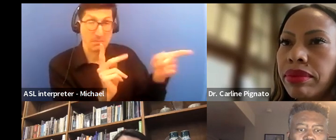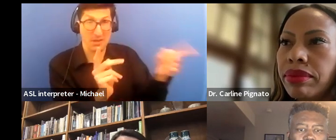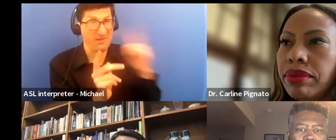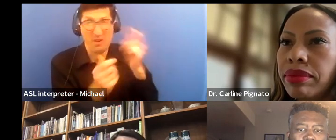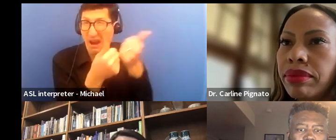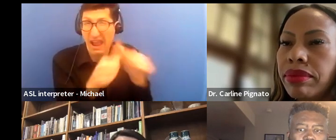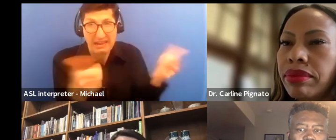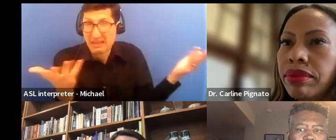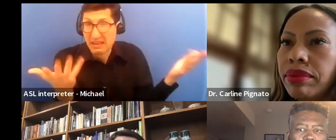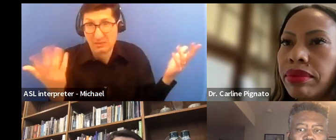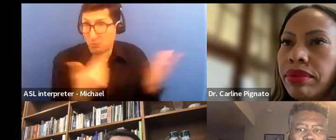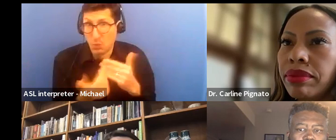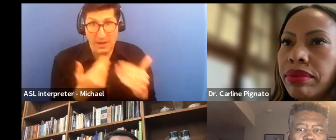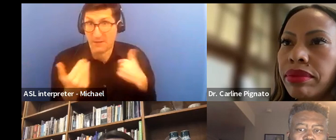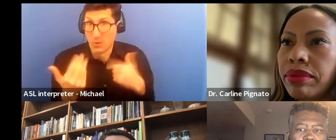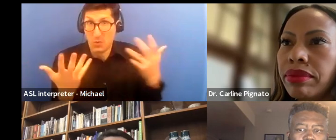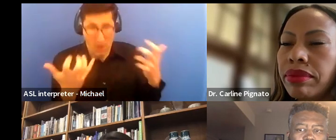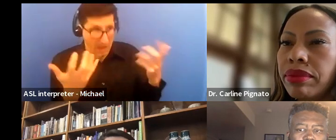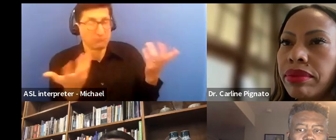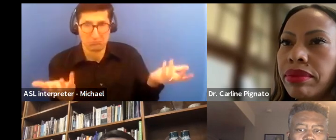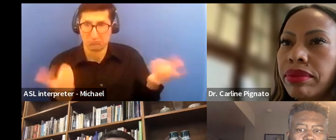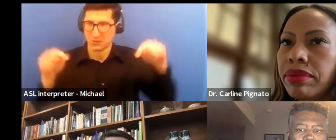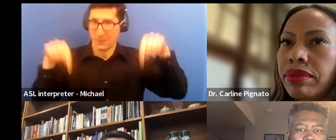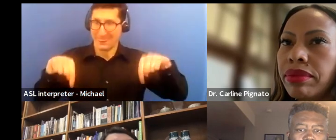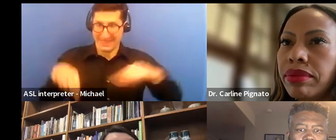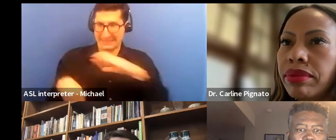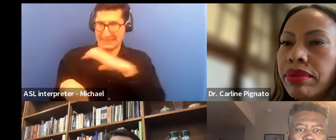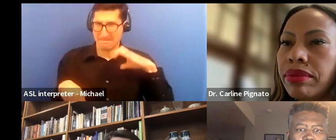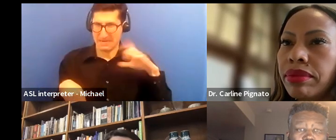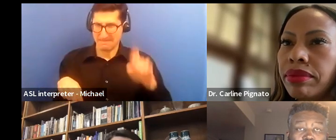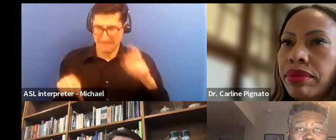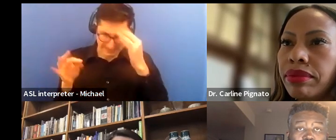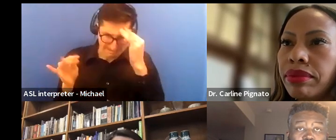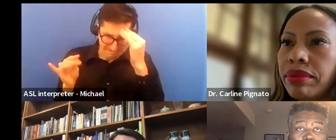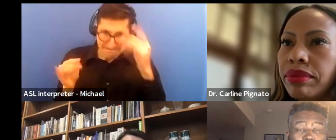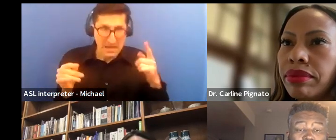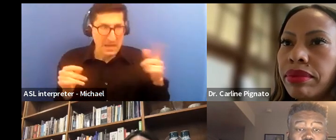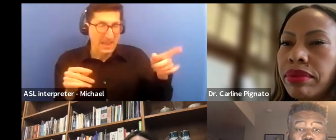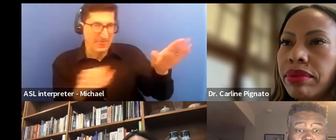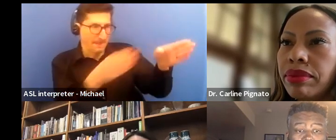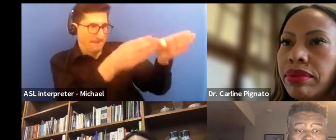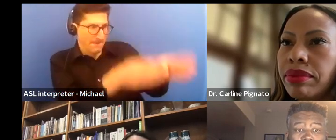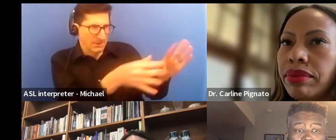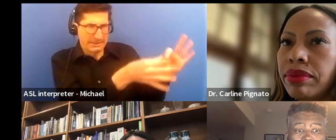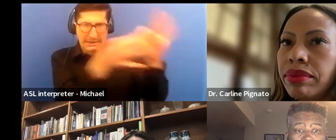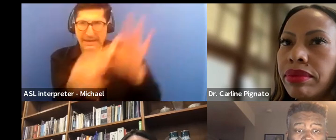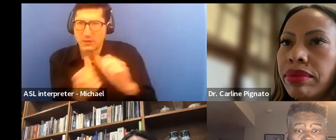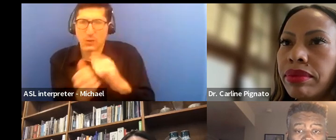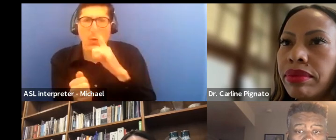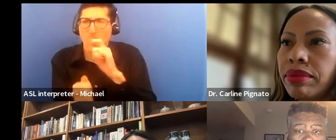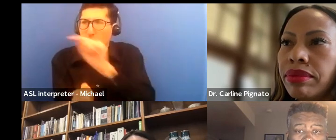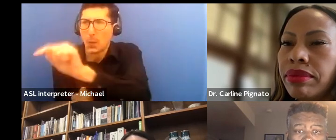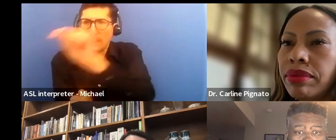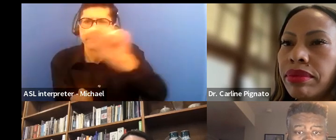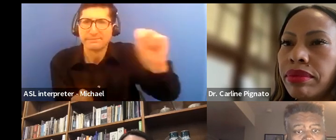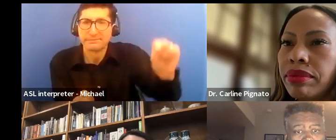assemble. So maybe it's something that this committee needs to keep in mind. What are those groups that we want, right? We understand that there's an interest